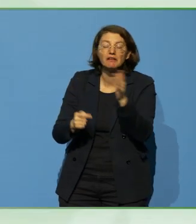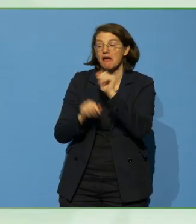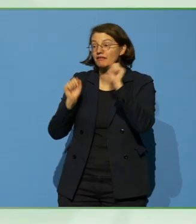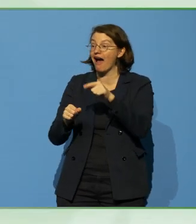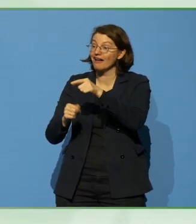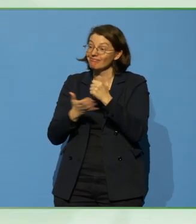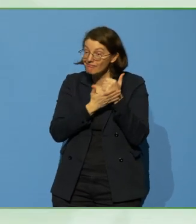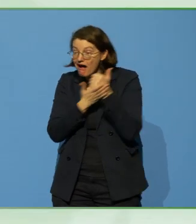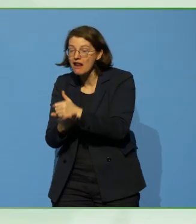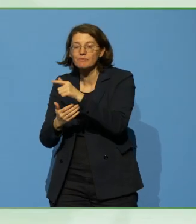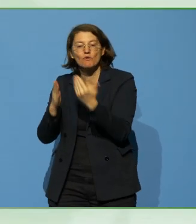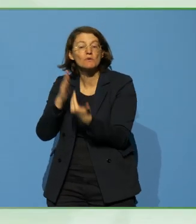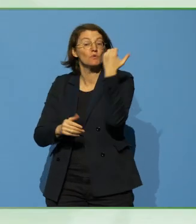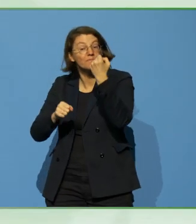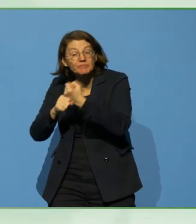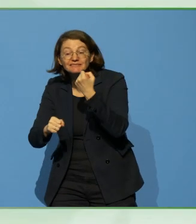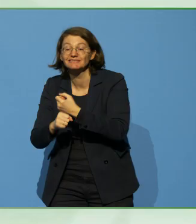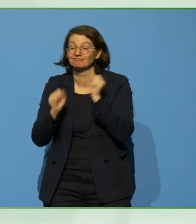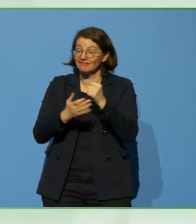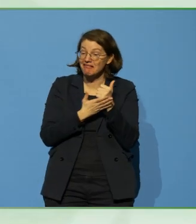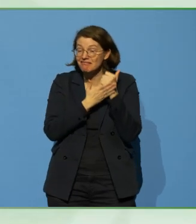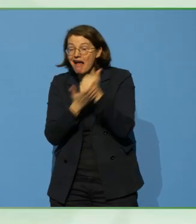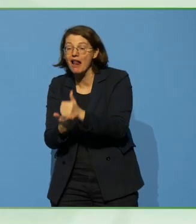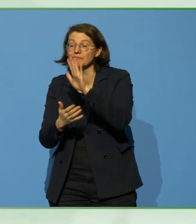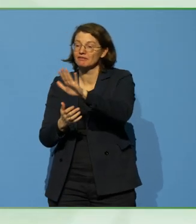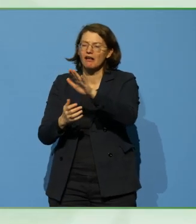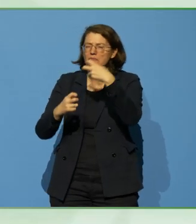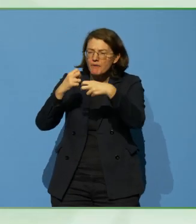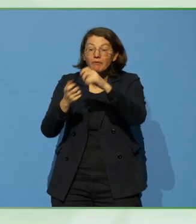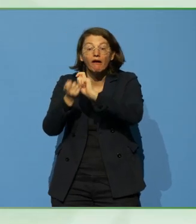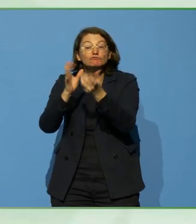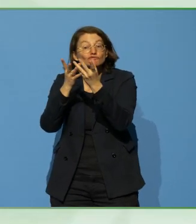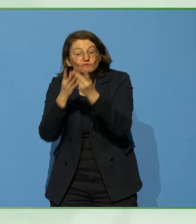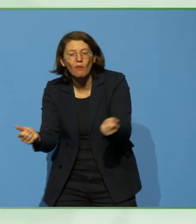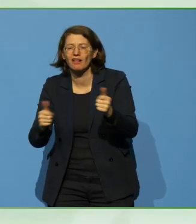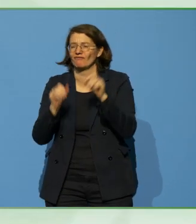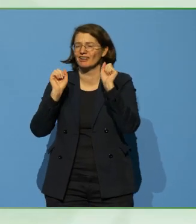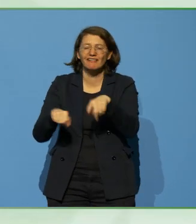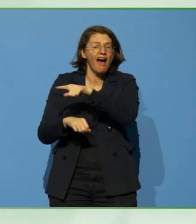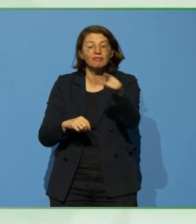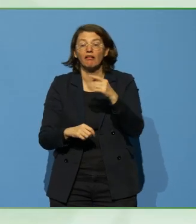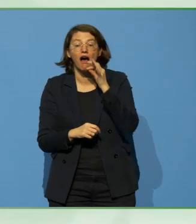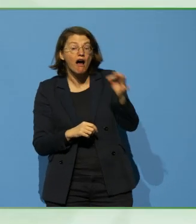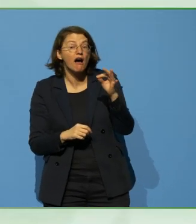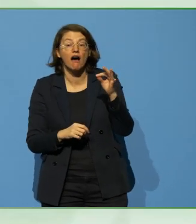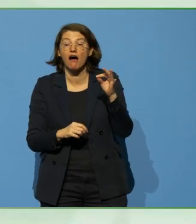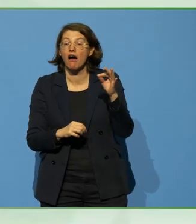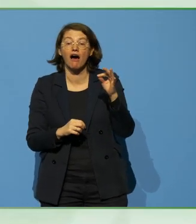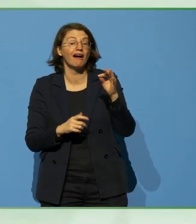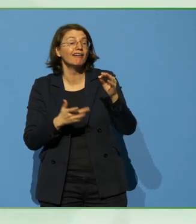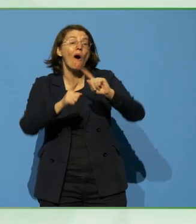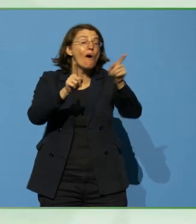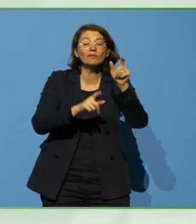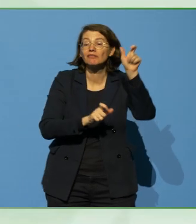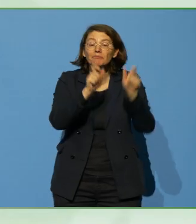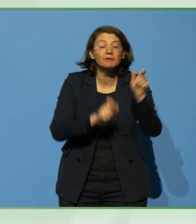new payment methods might be and should be also be considered to grow innovation, grow businesses,